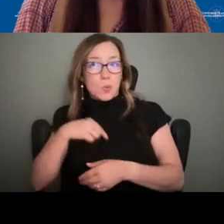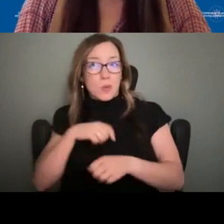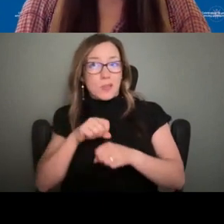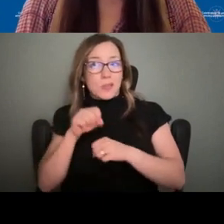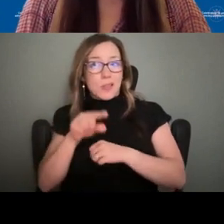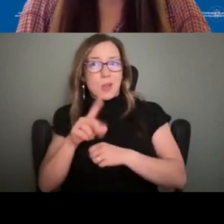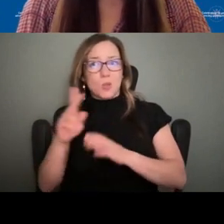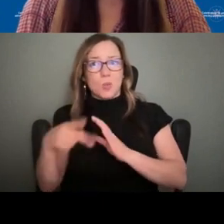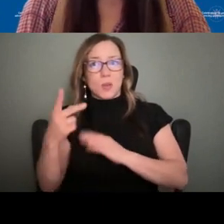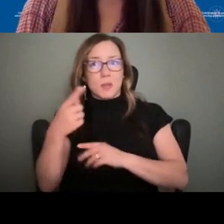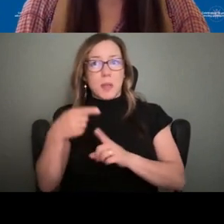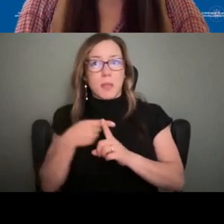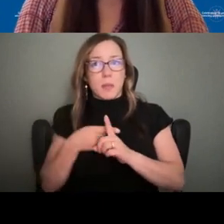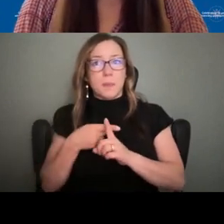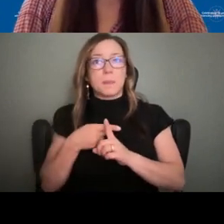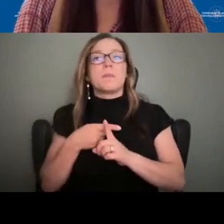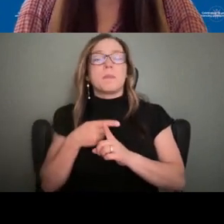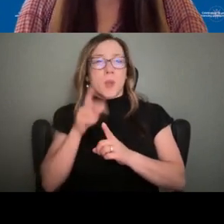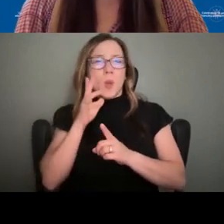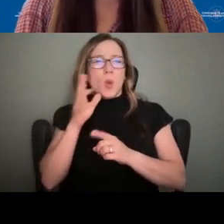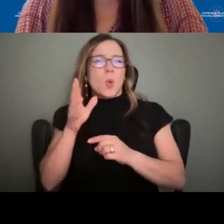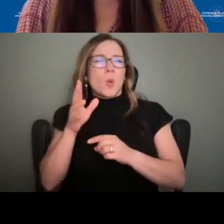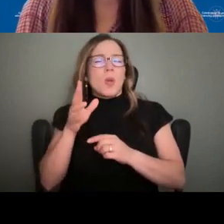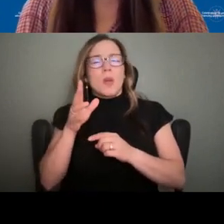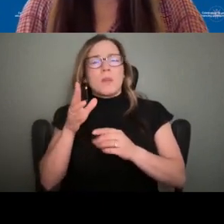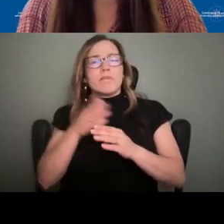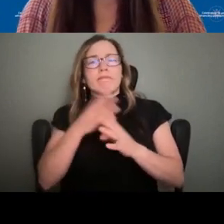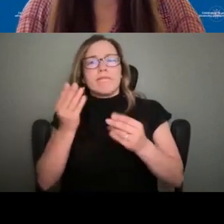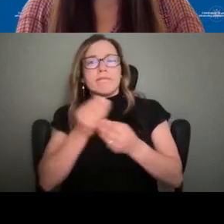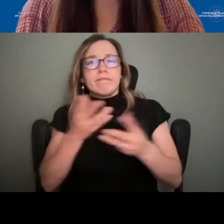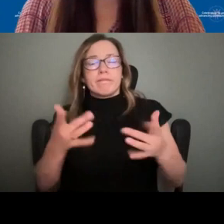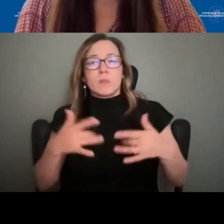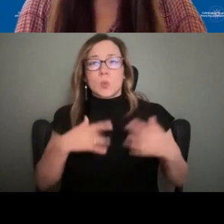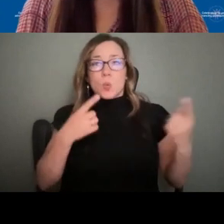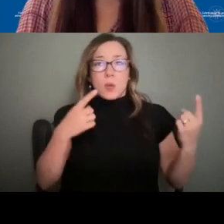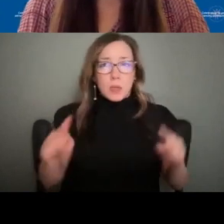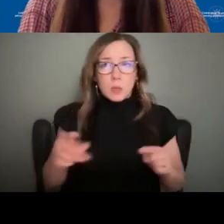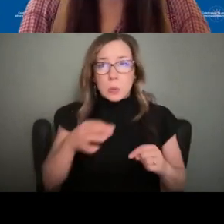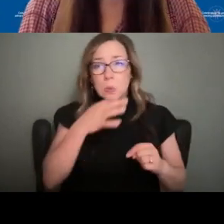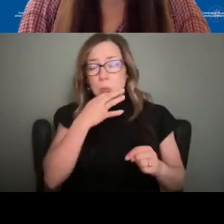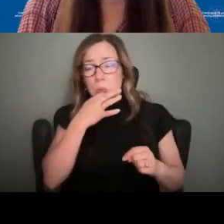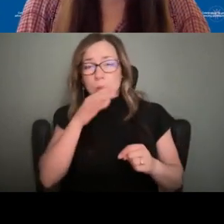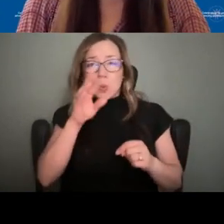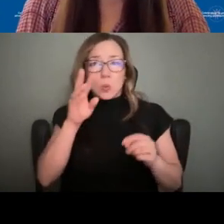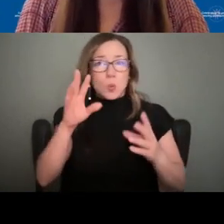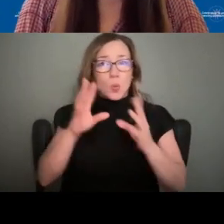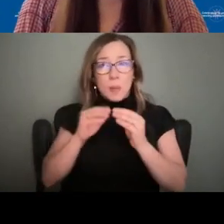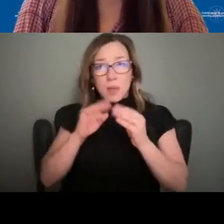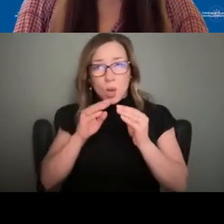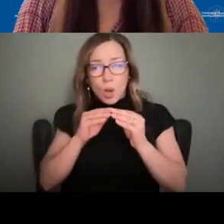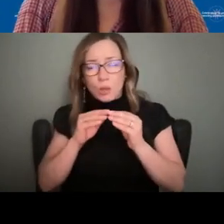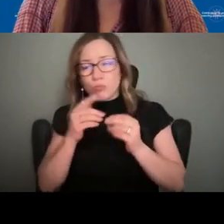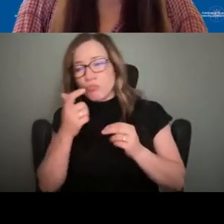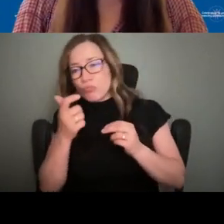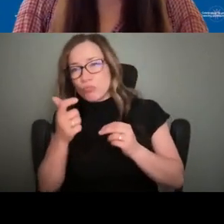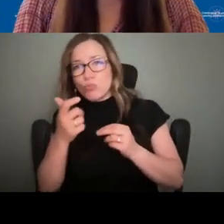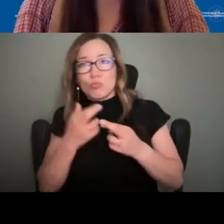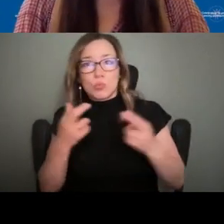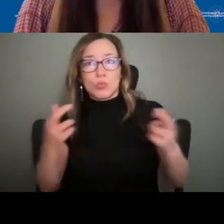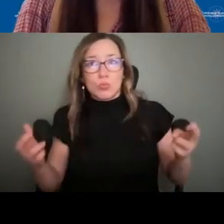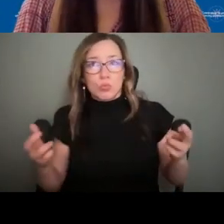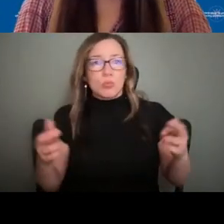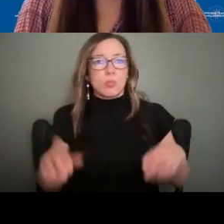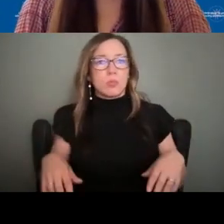bi-monthly, which will share our upcoming events and webinars and resources, which could include